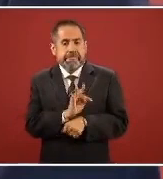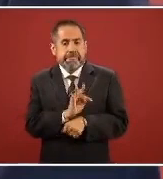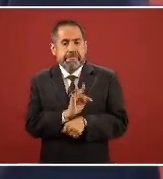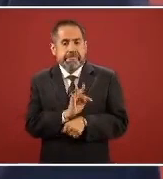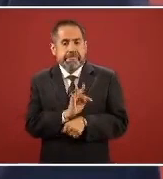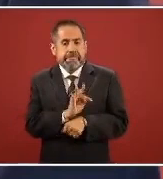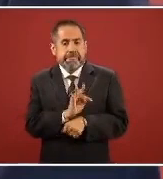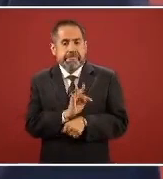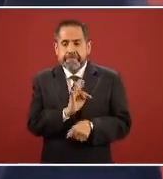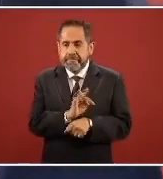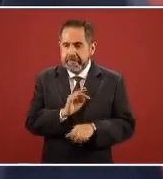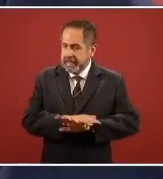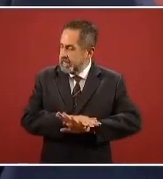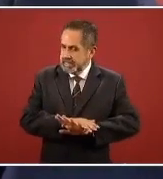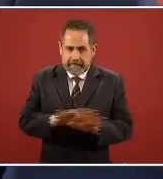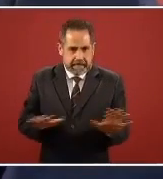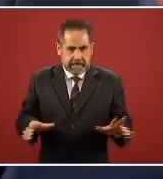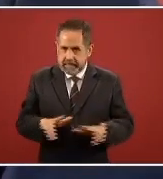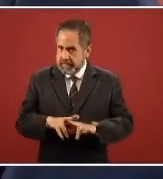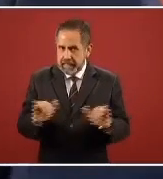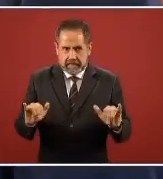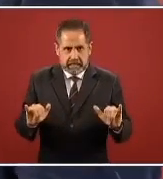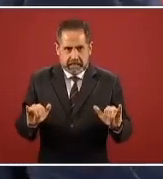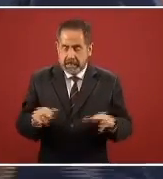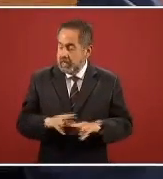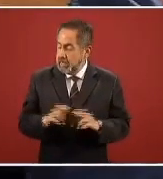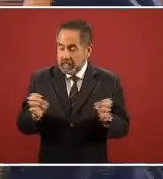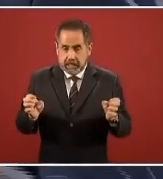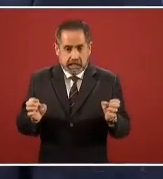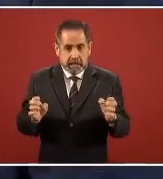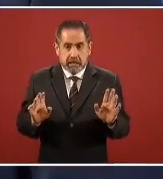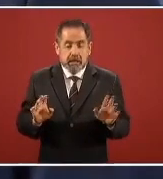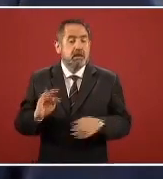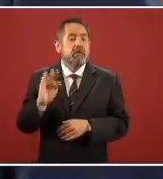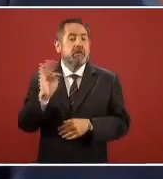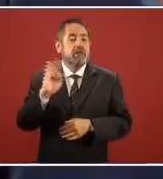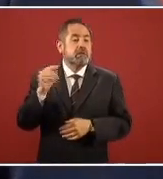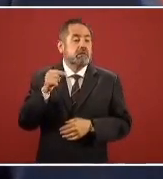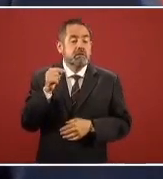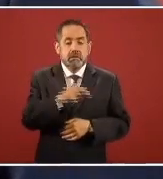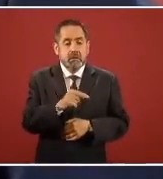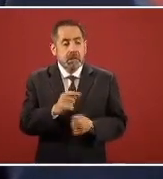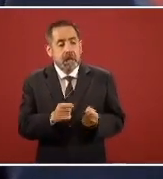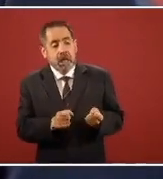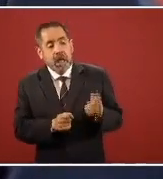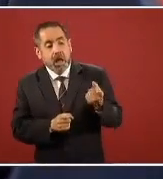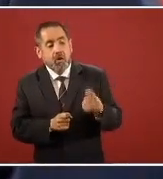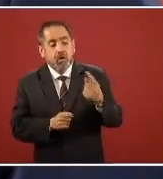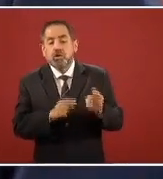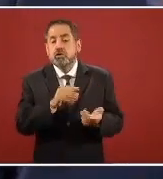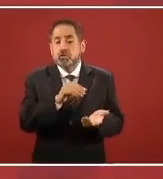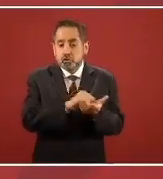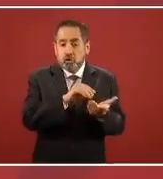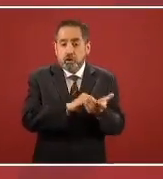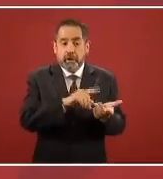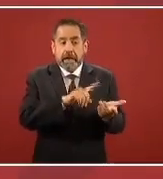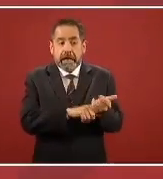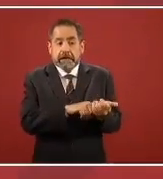to protect anyone. Y si quedan personas